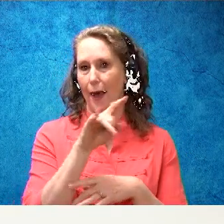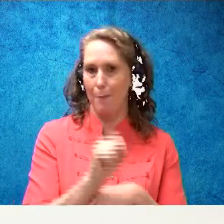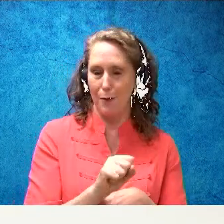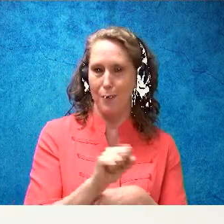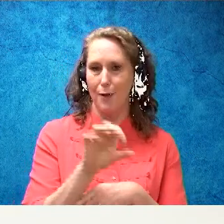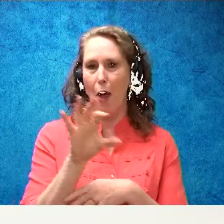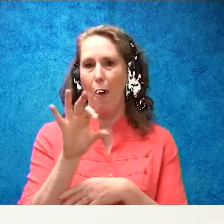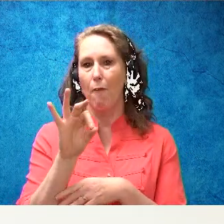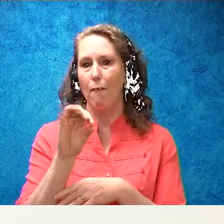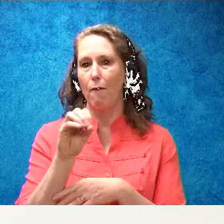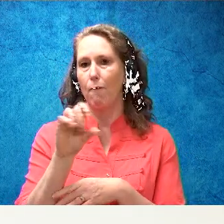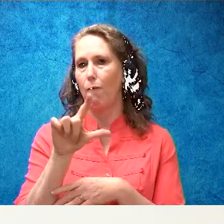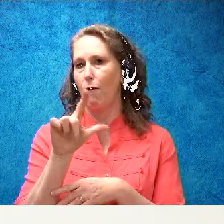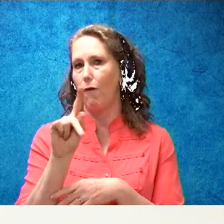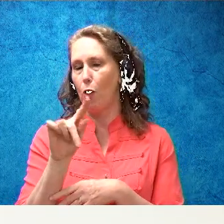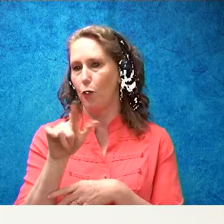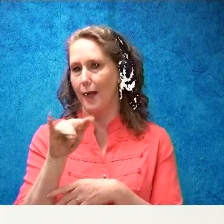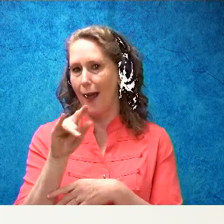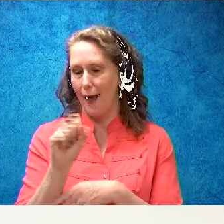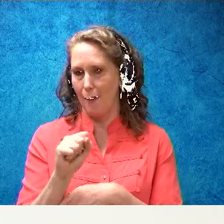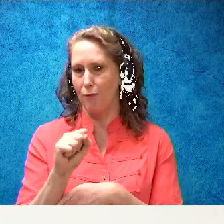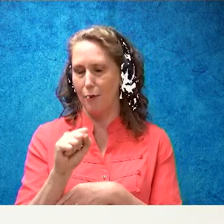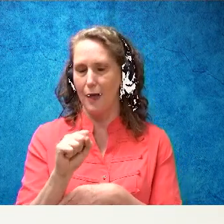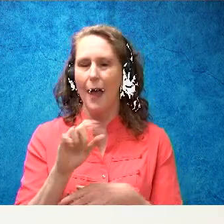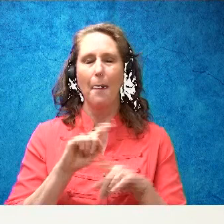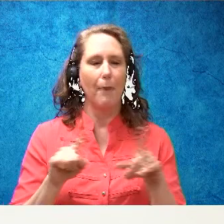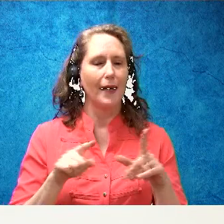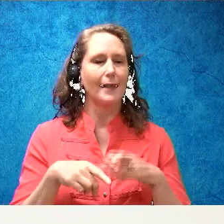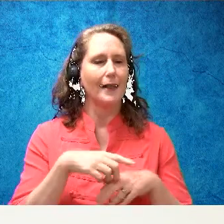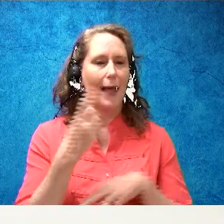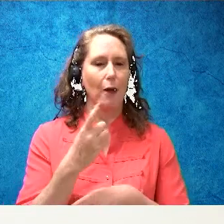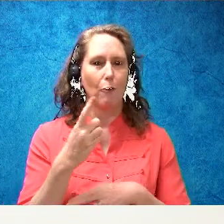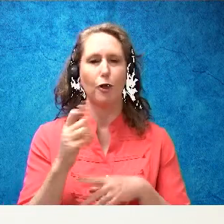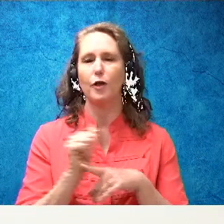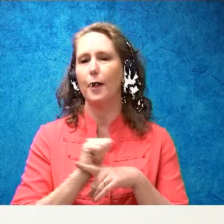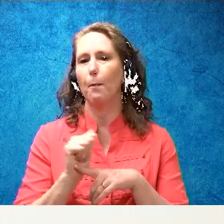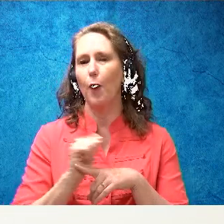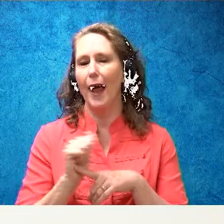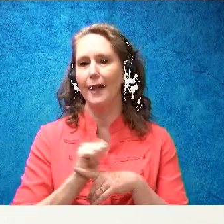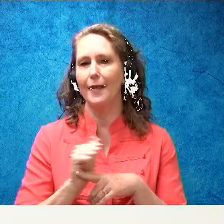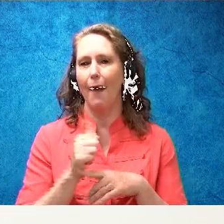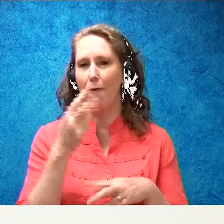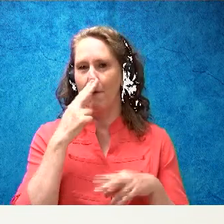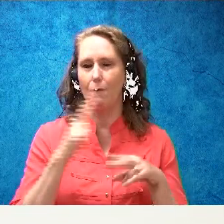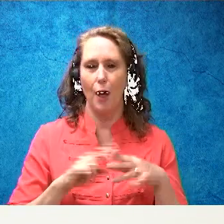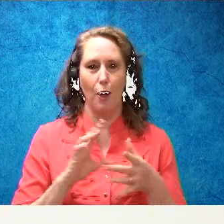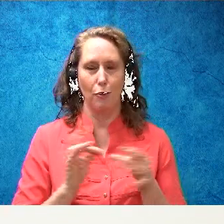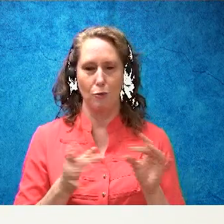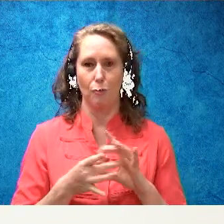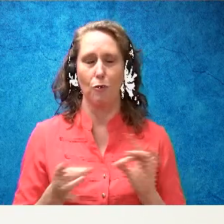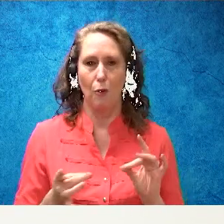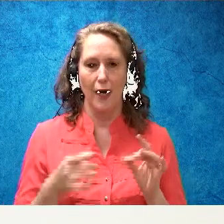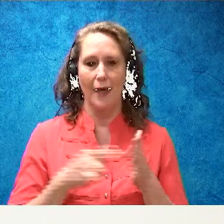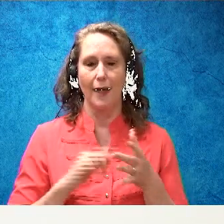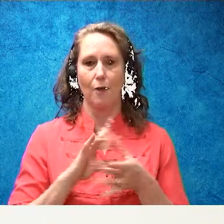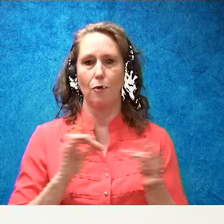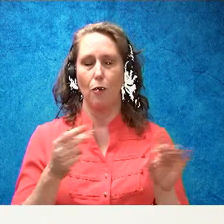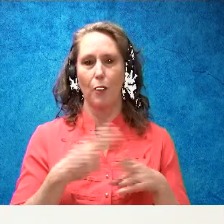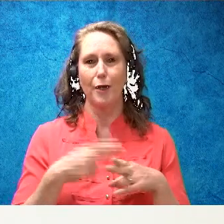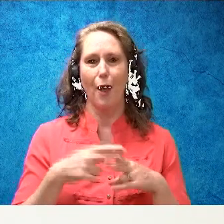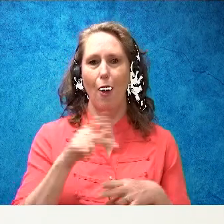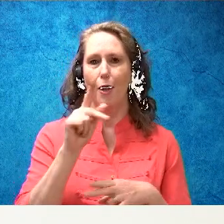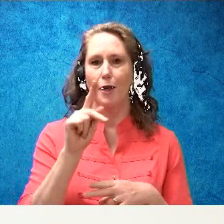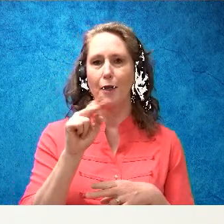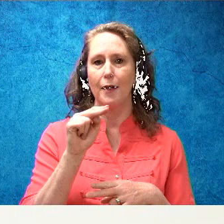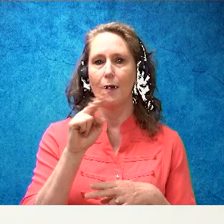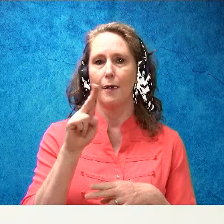it, okay? So we are going to read a fun story and practice retelling, okay? This story is called Knuffle